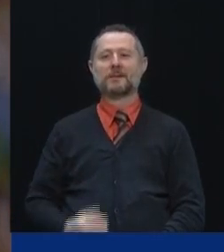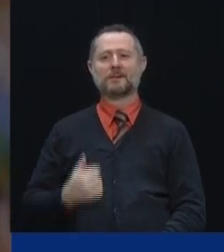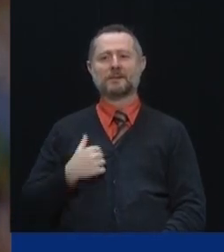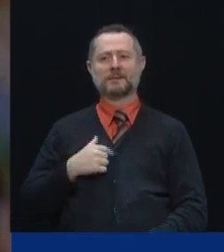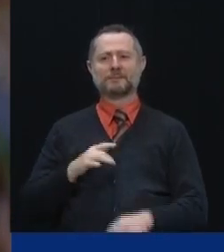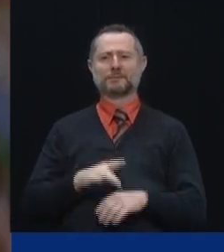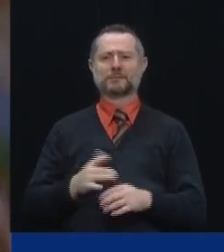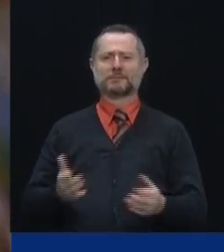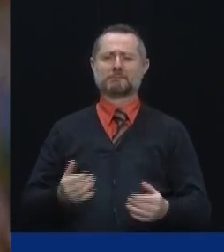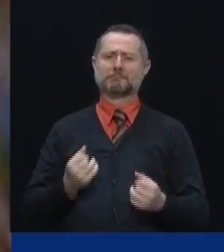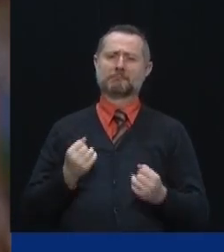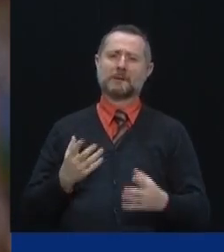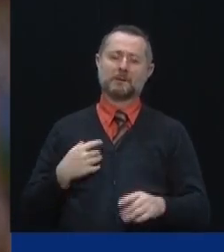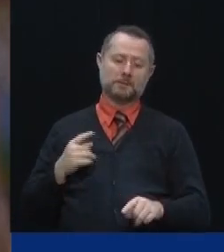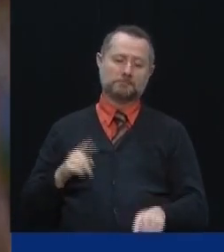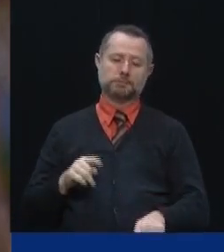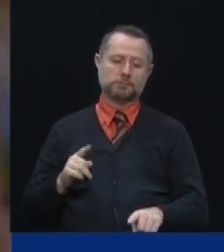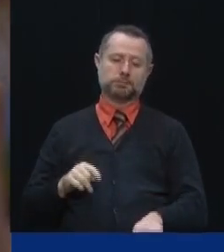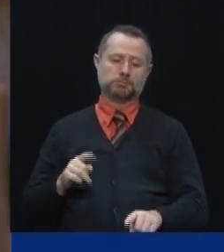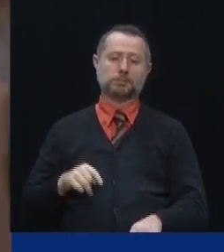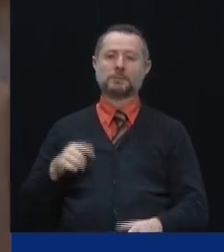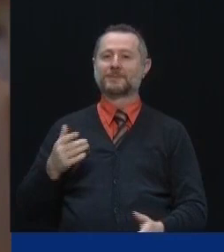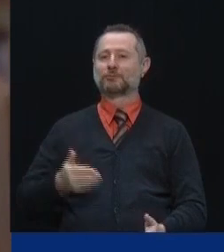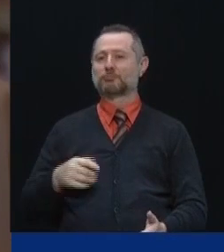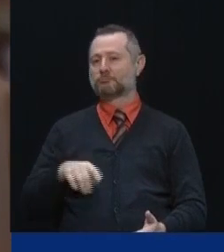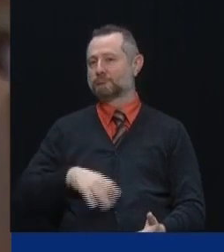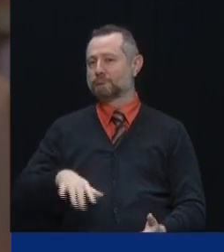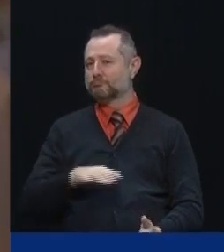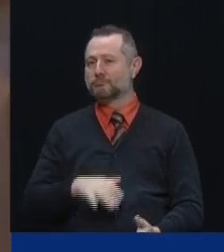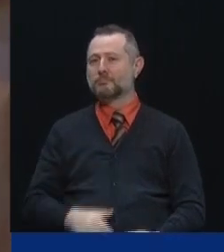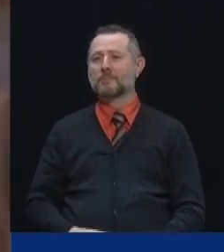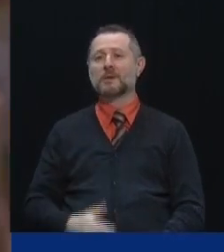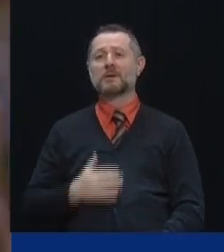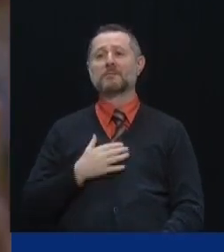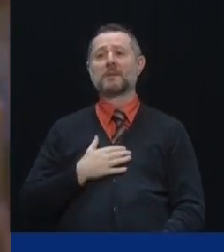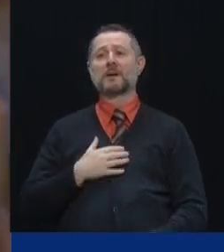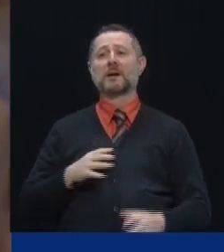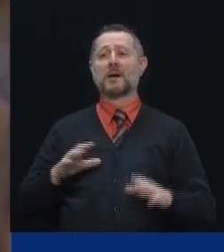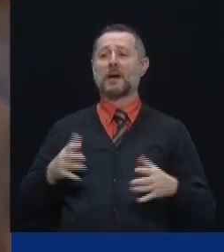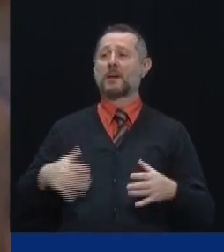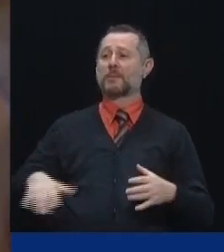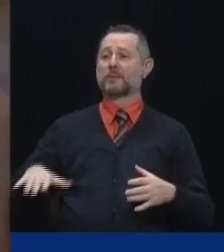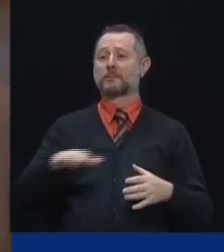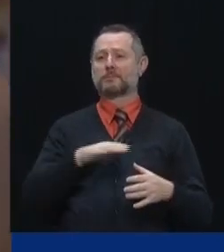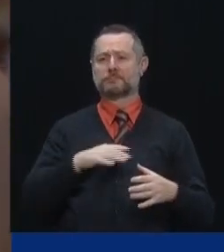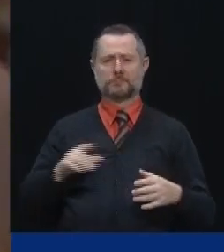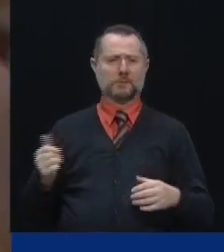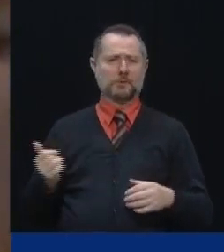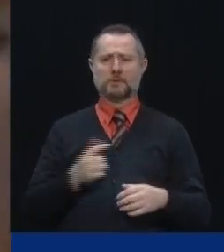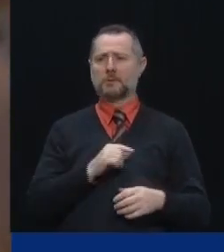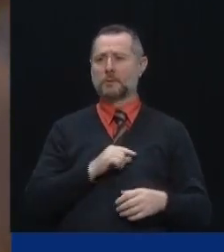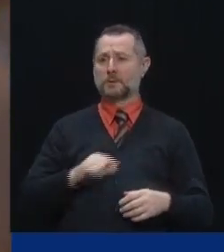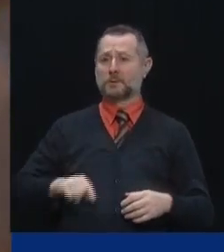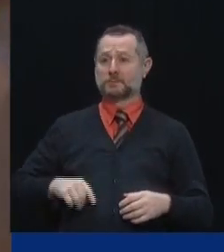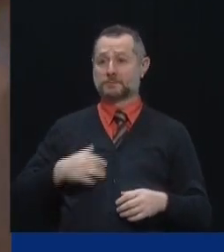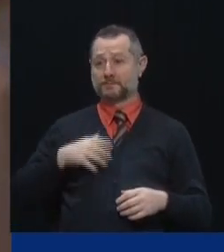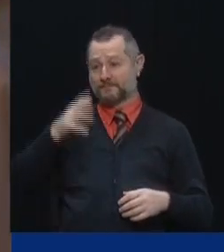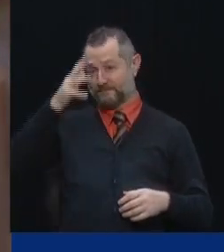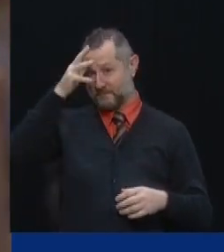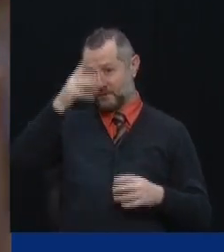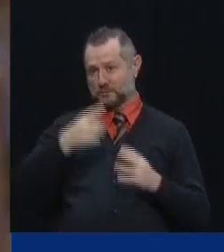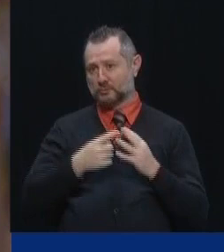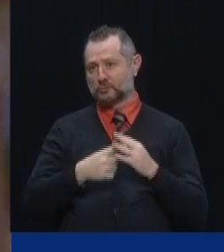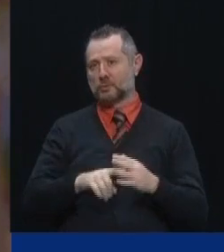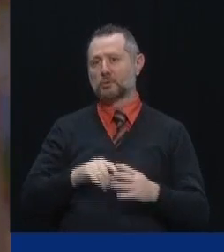many times. Yes. The Cuomo family, all of us Queens. My father started in Jamaica, Queens,